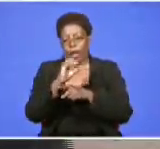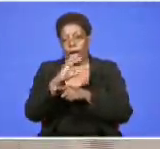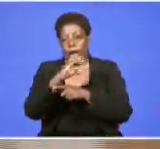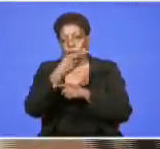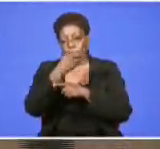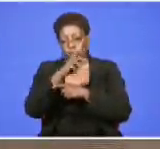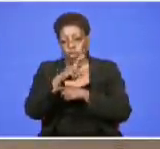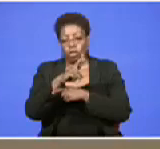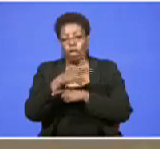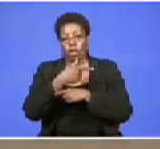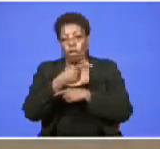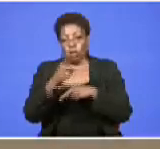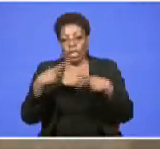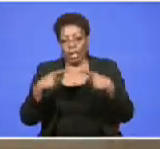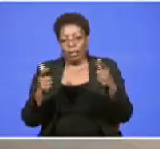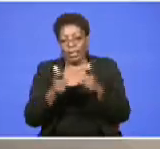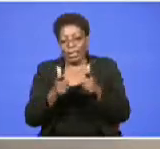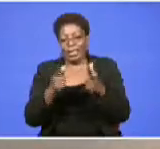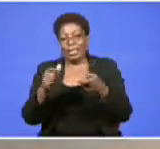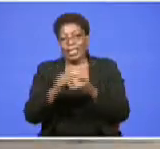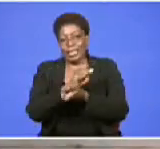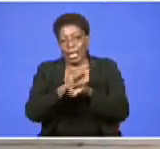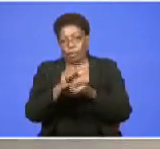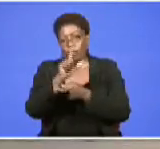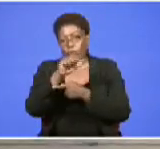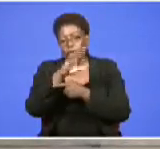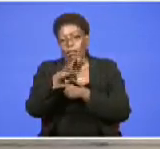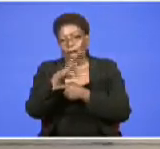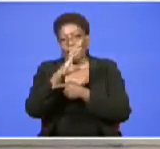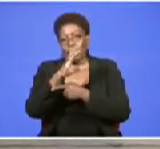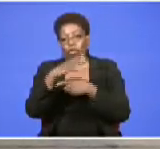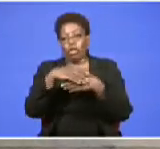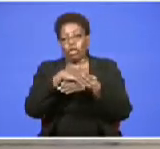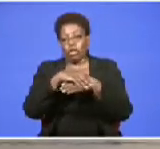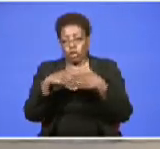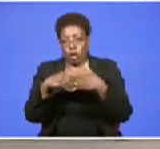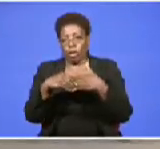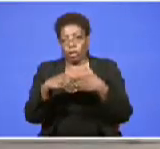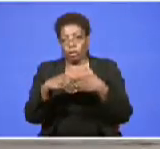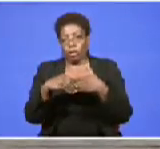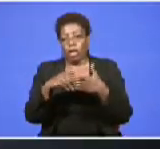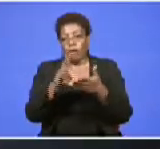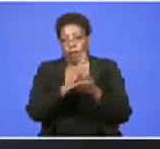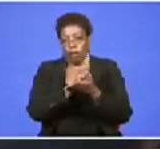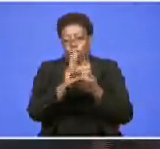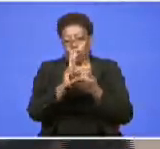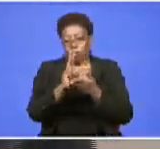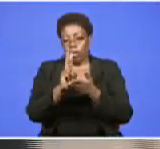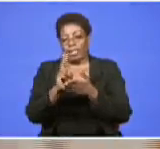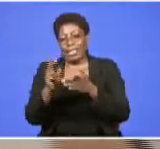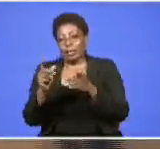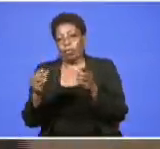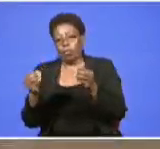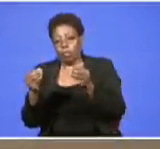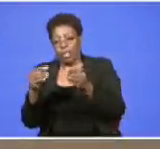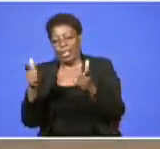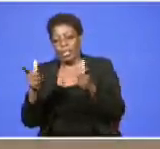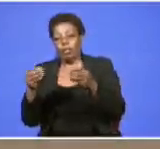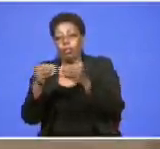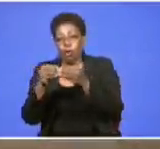with minimal damage will be eligible for a $2,500 voucher. Those with medium damage will be eligible